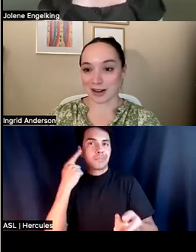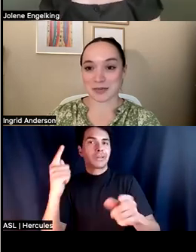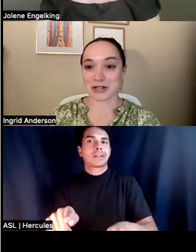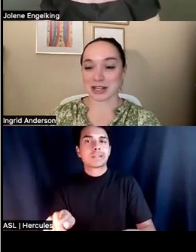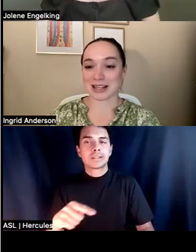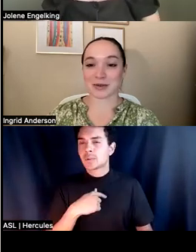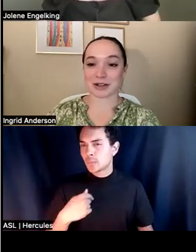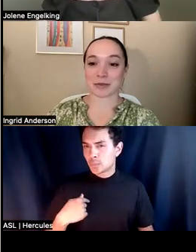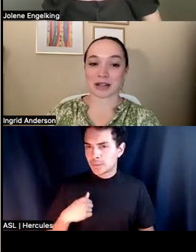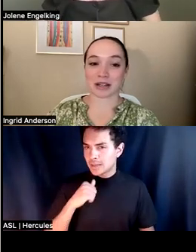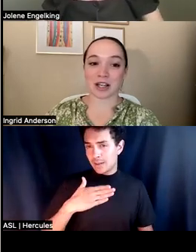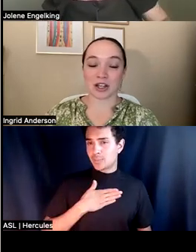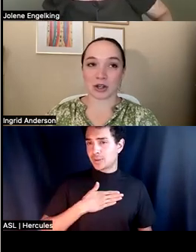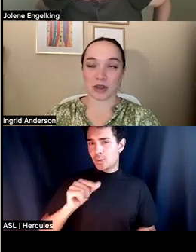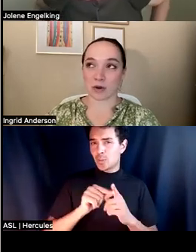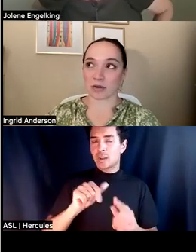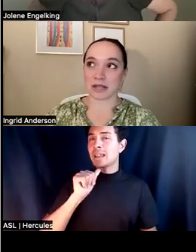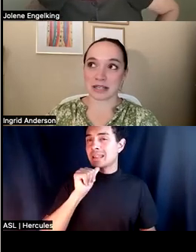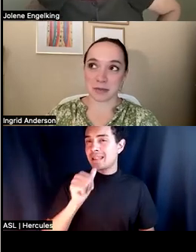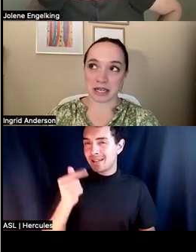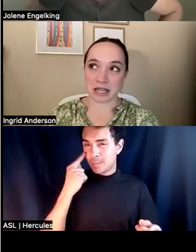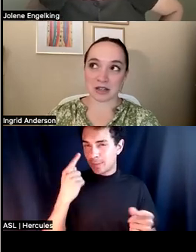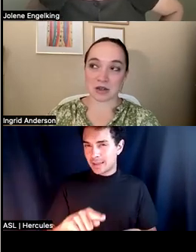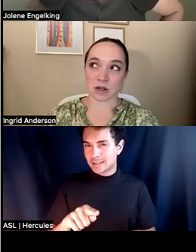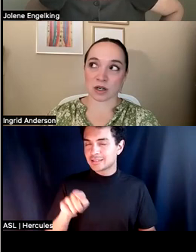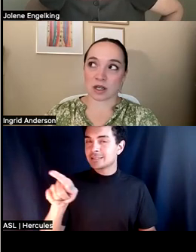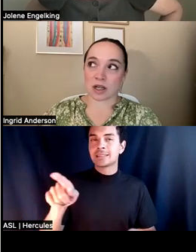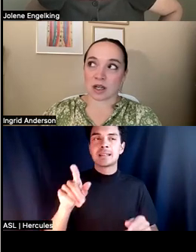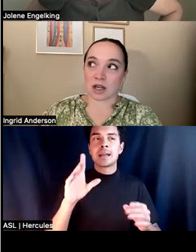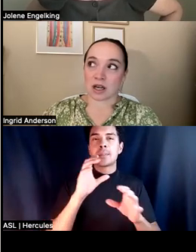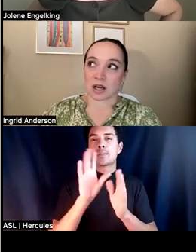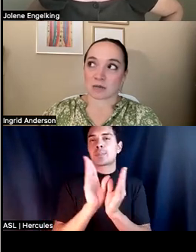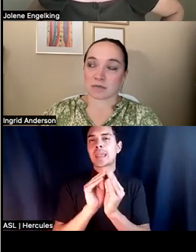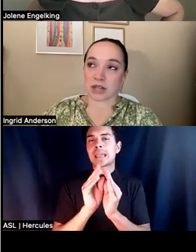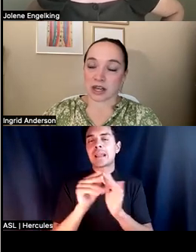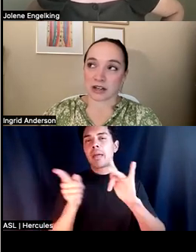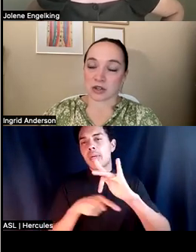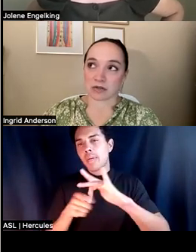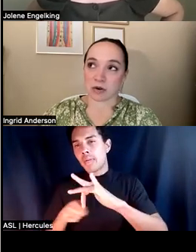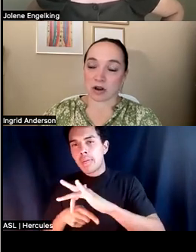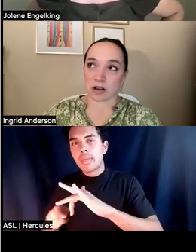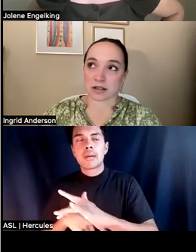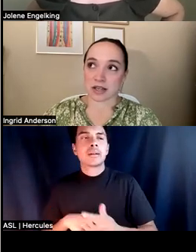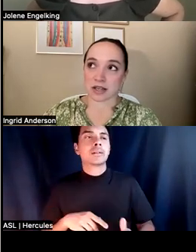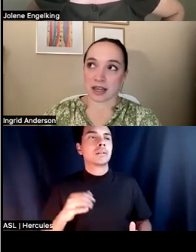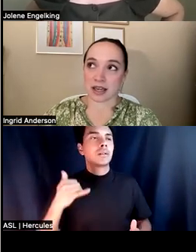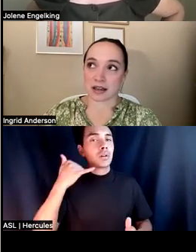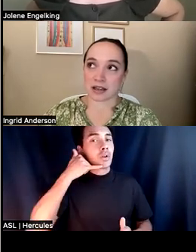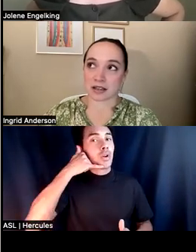do not appreciate that word, but, you know, they were missing meetings or not answering phone